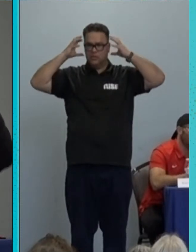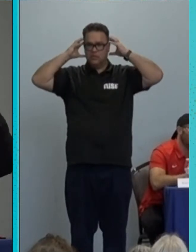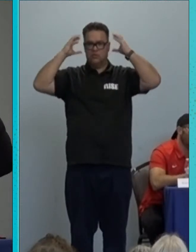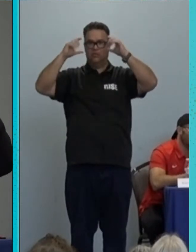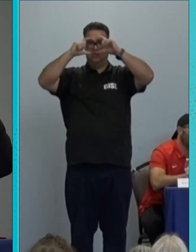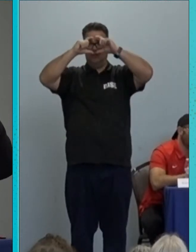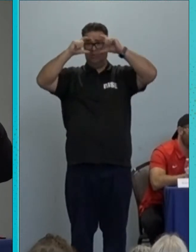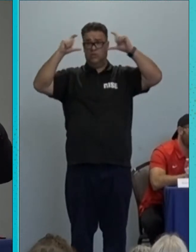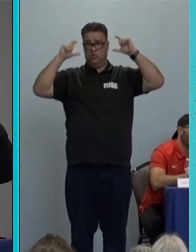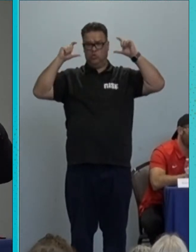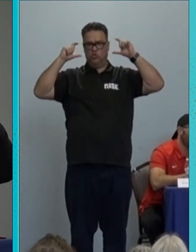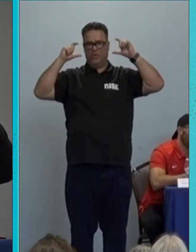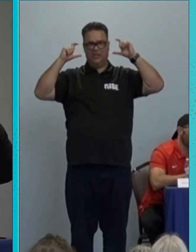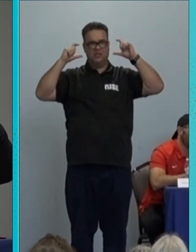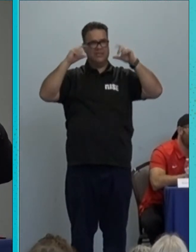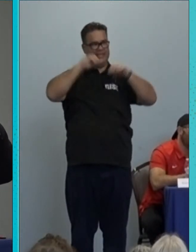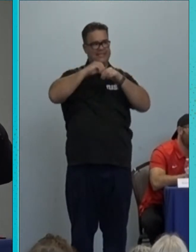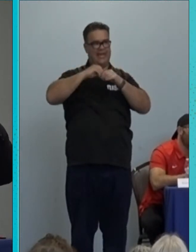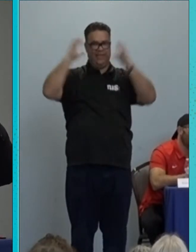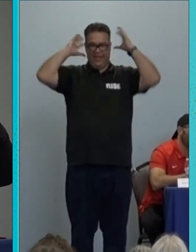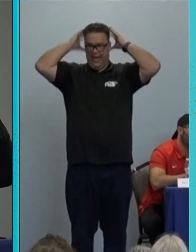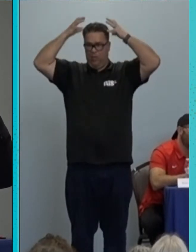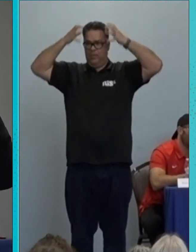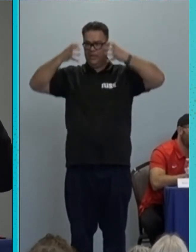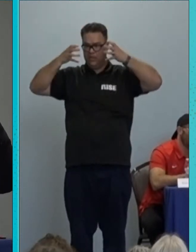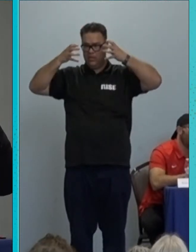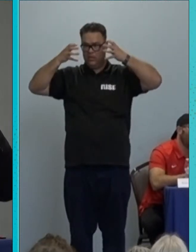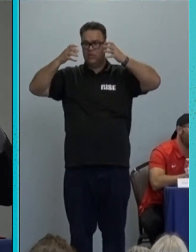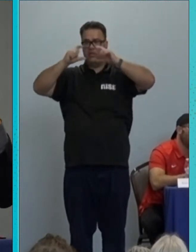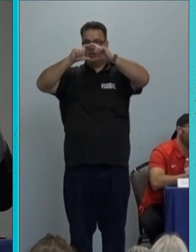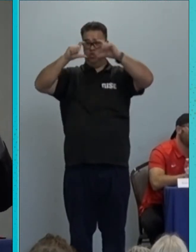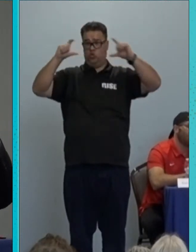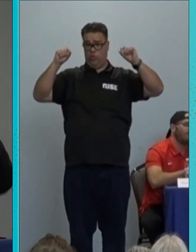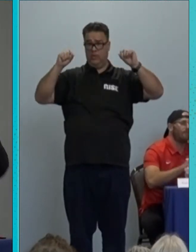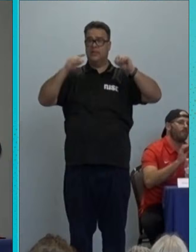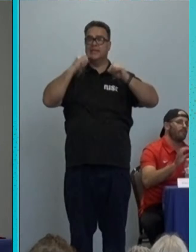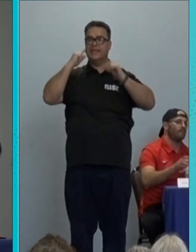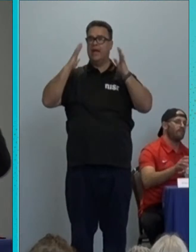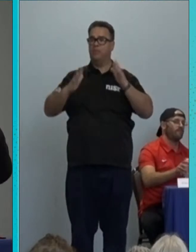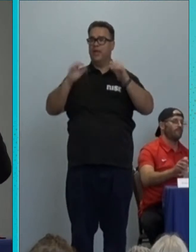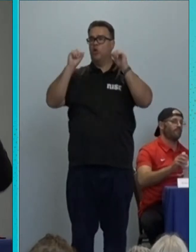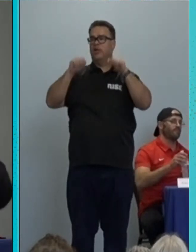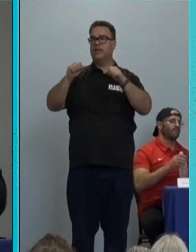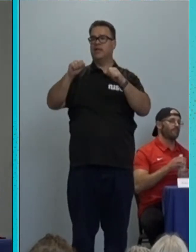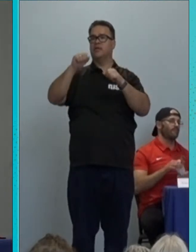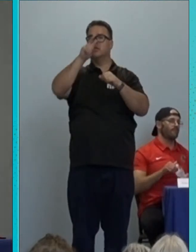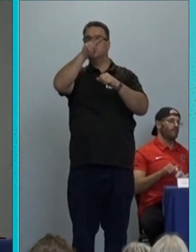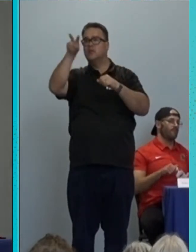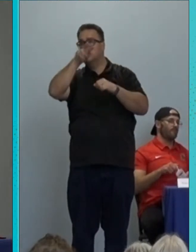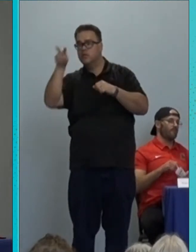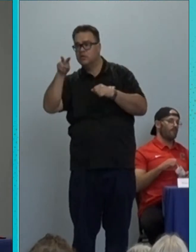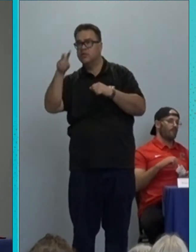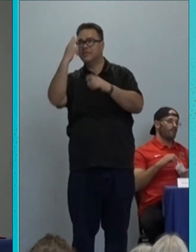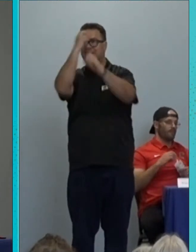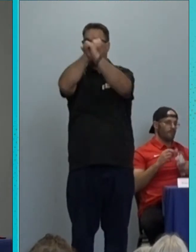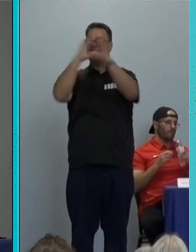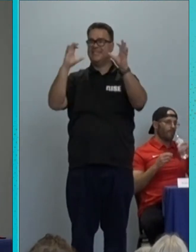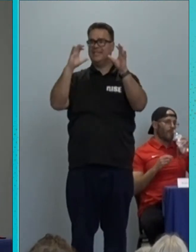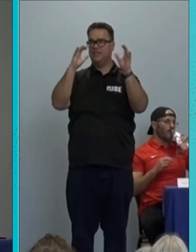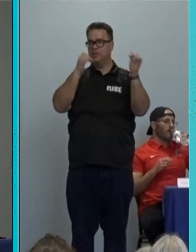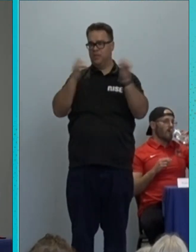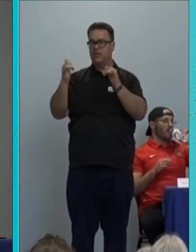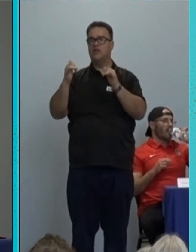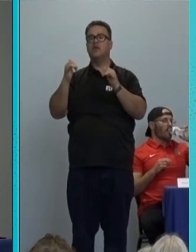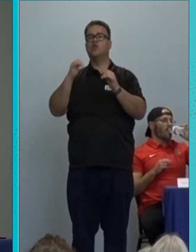they show that there's a screen inside the helmet, and that a deaf player can read the screen as they're playing.